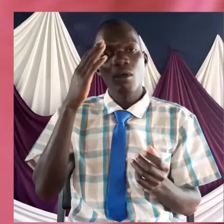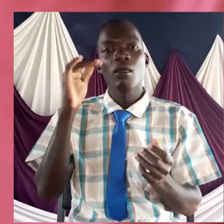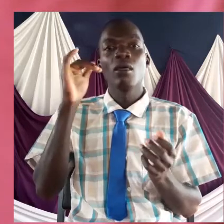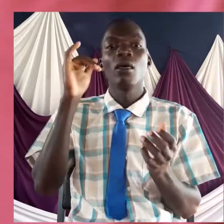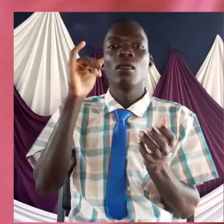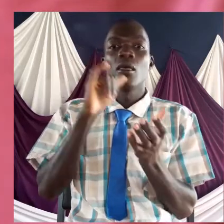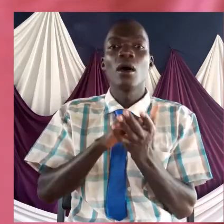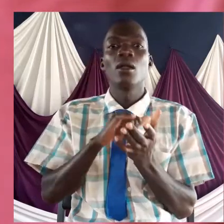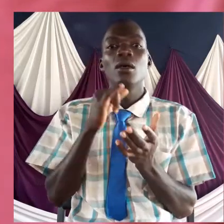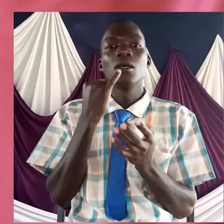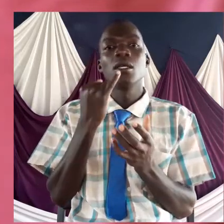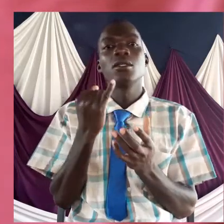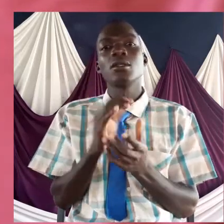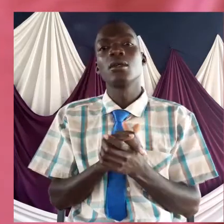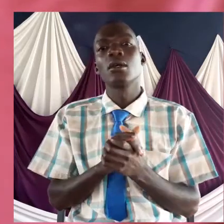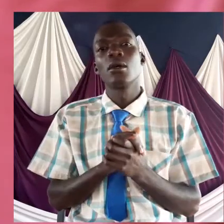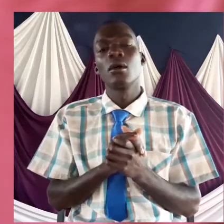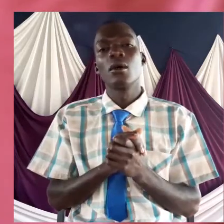is